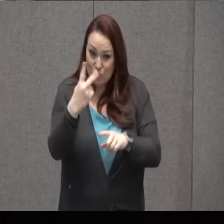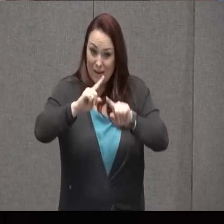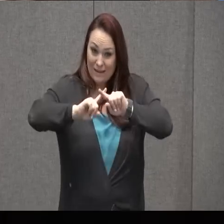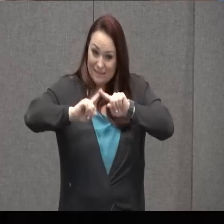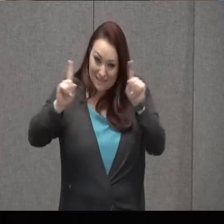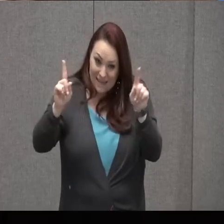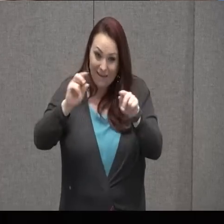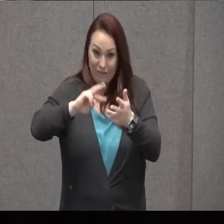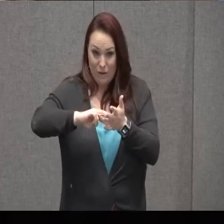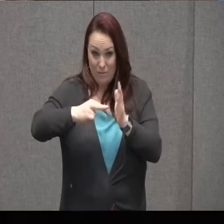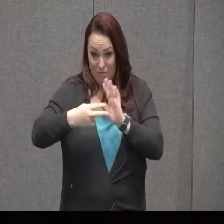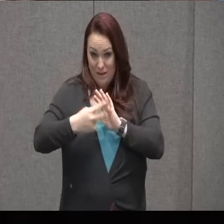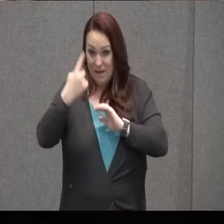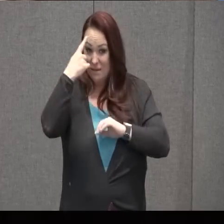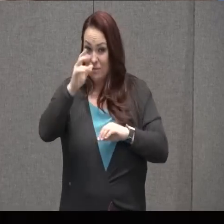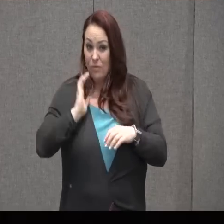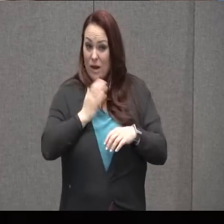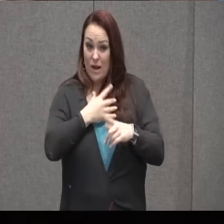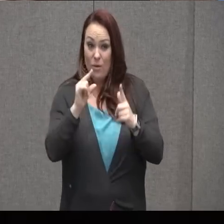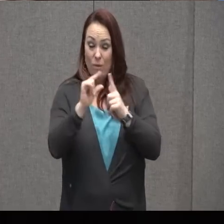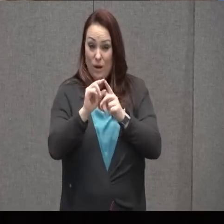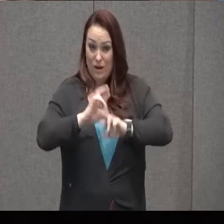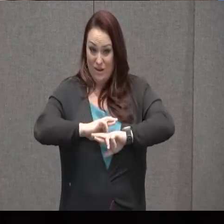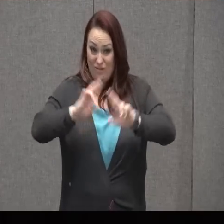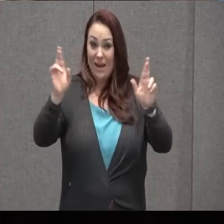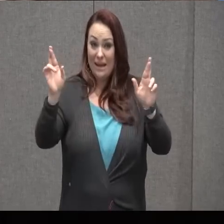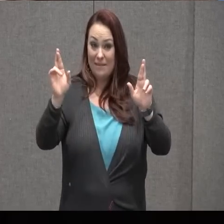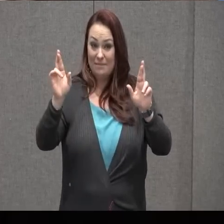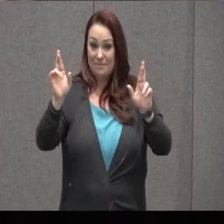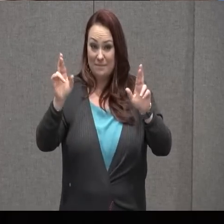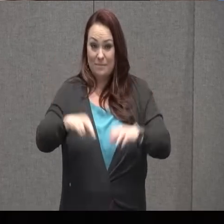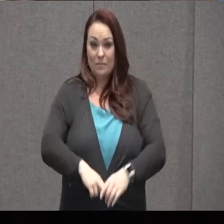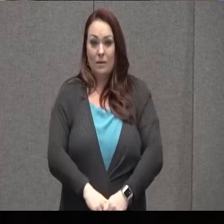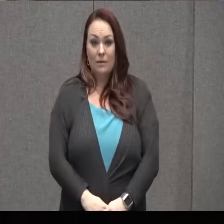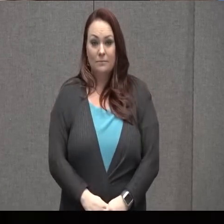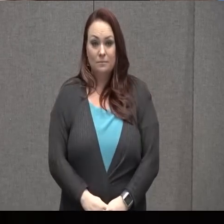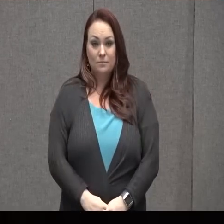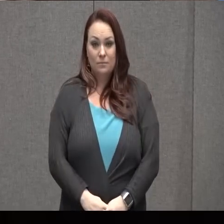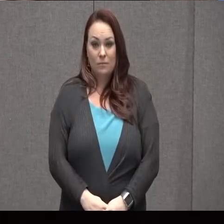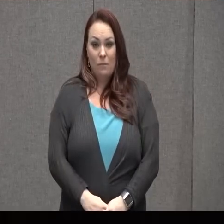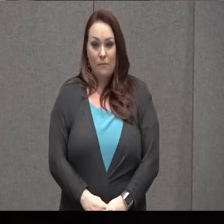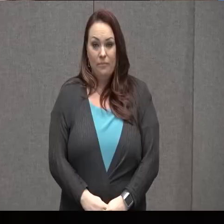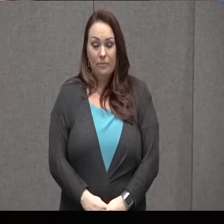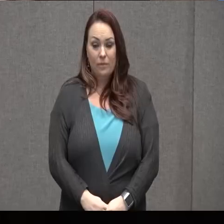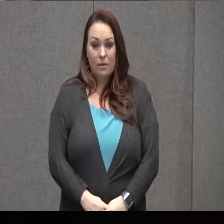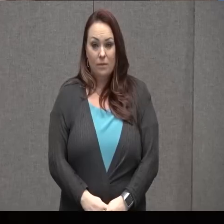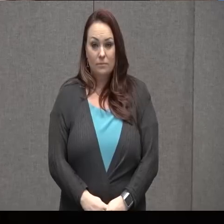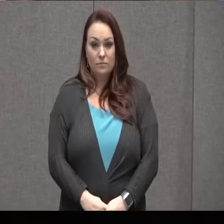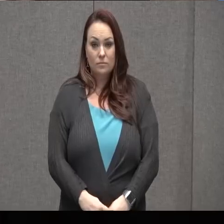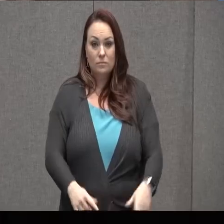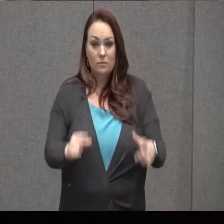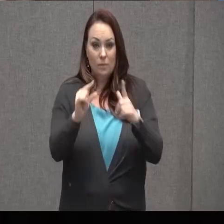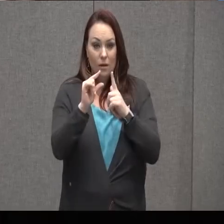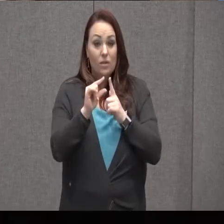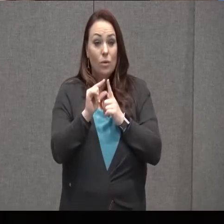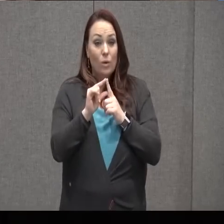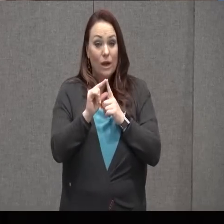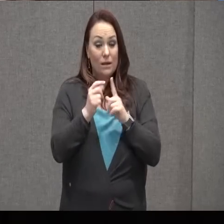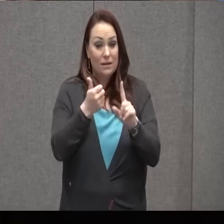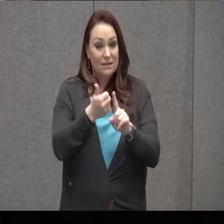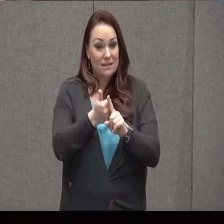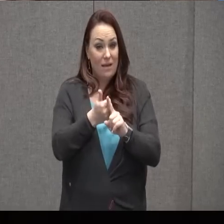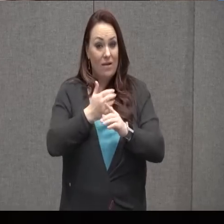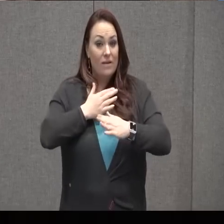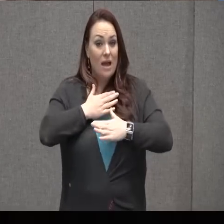our word. Are you ready? Let's get to it. This word is